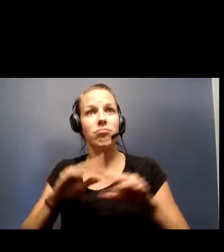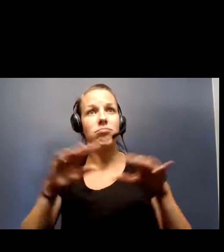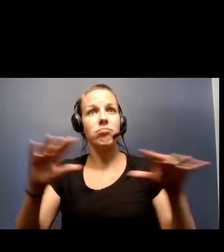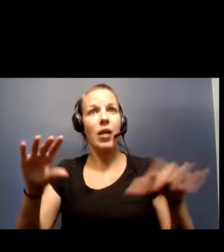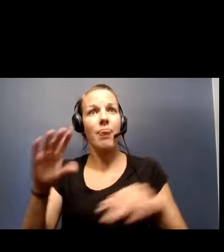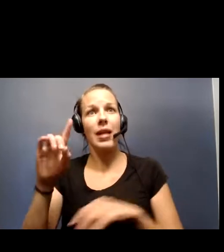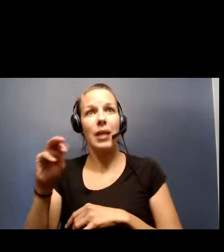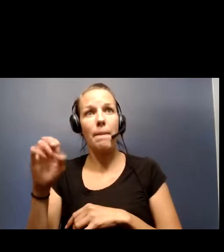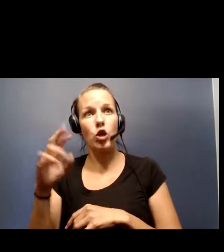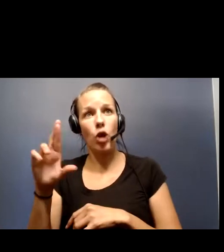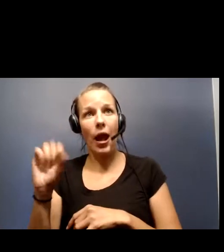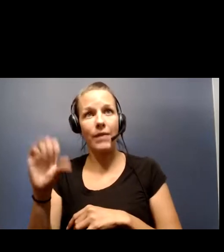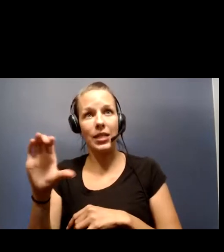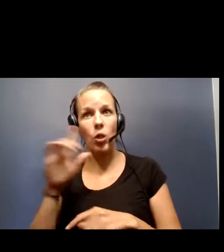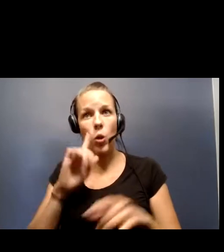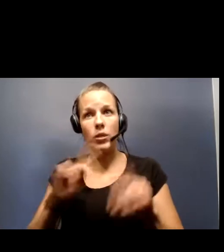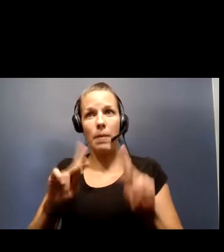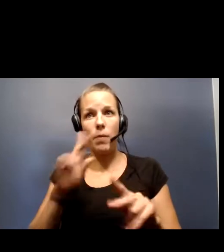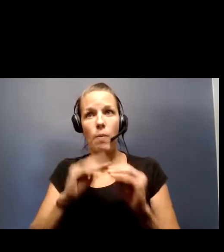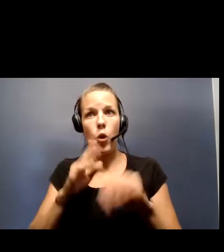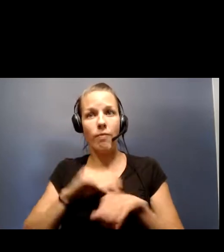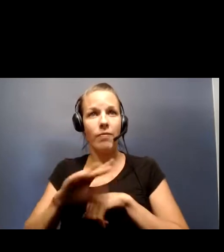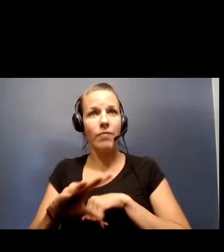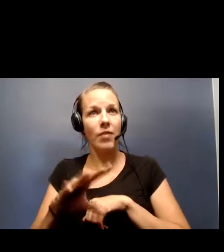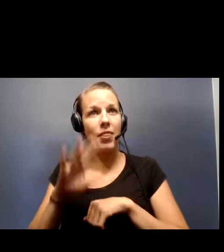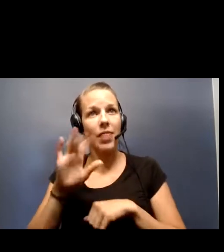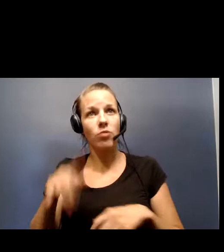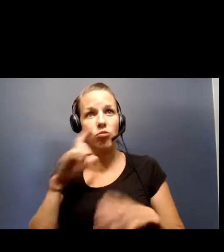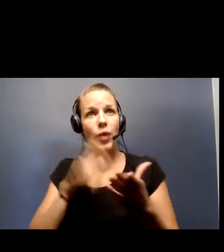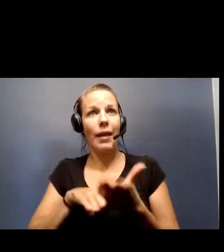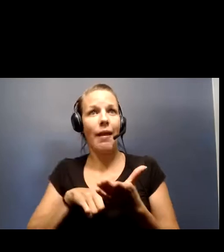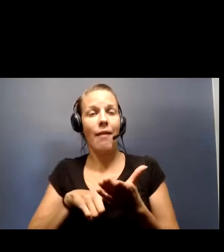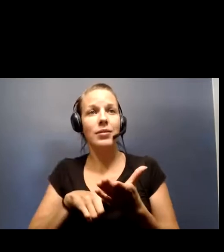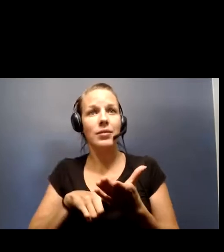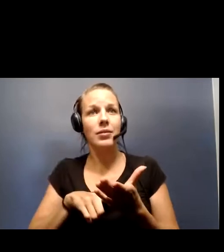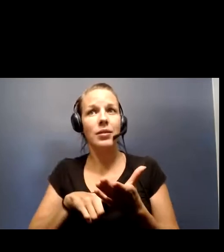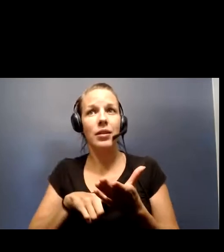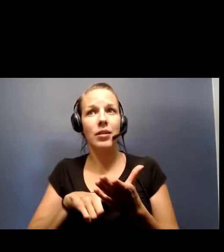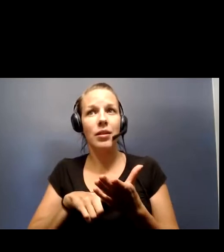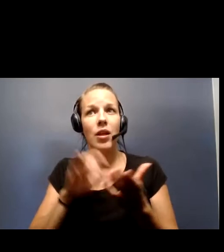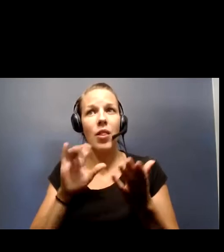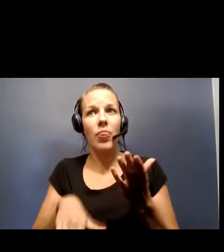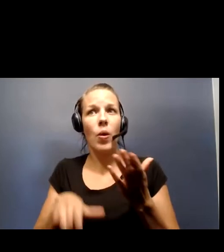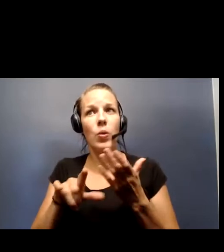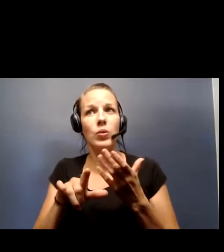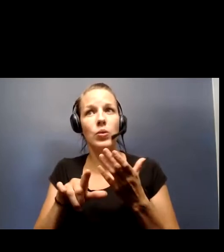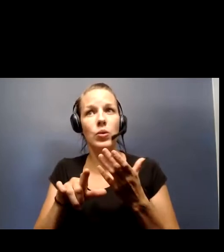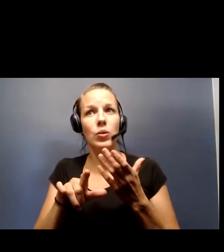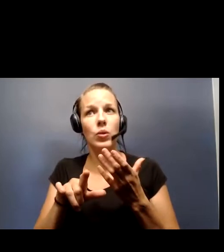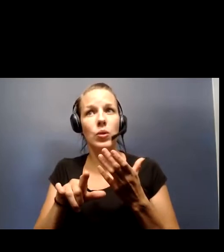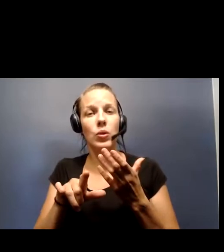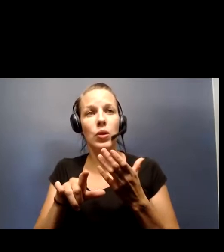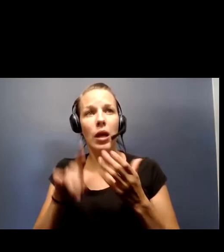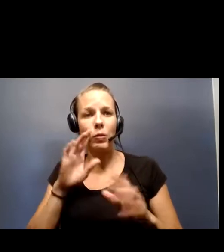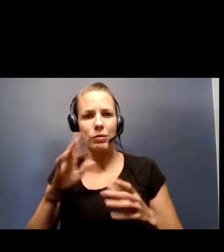those who are more severely affected with this disease were starting to be recognized. And given those demographics, I was kind of worried about what would